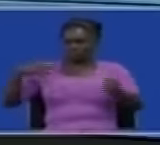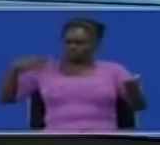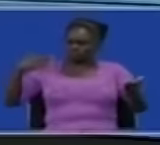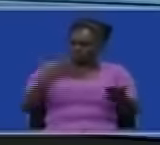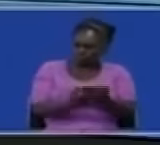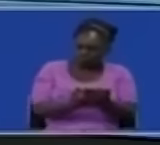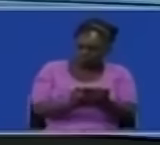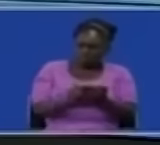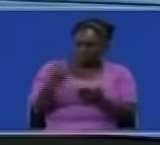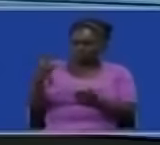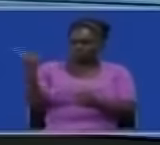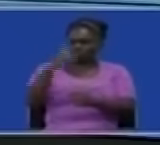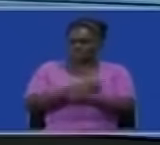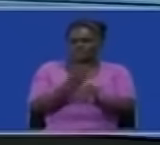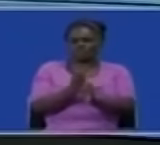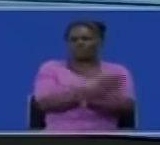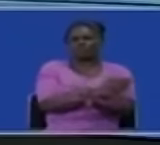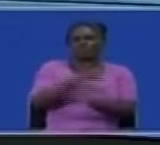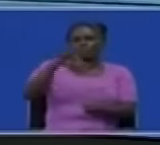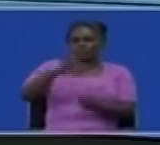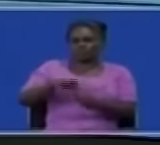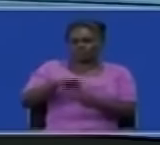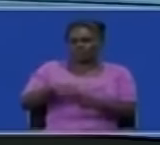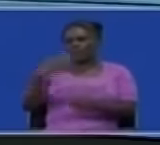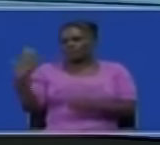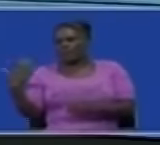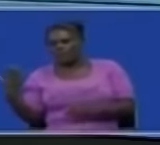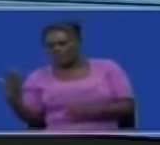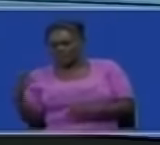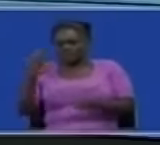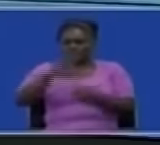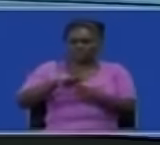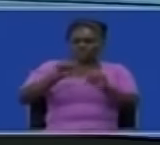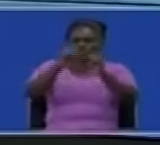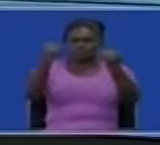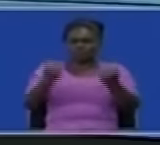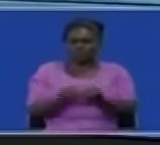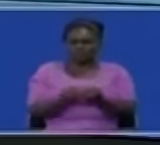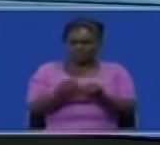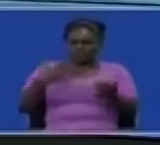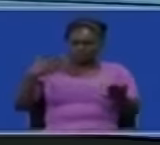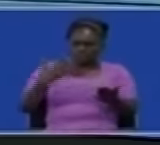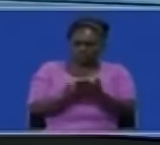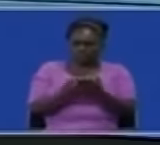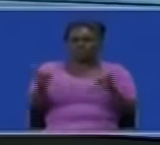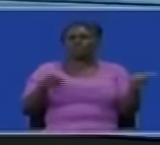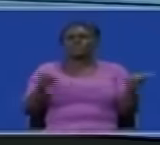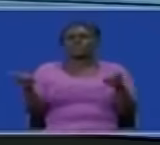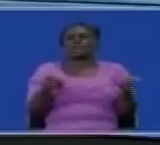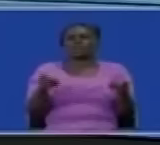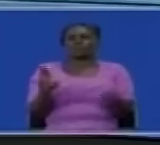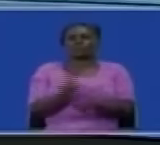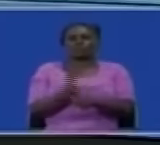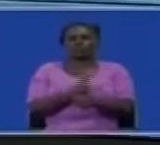through to just about 2 days to the election. Now, it's everything to do with ballot papers, the electoral system, even up till transport that will be used by the